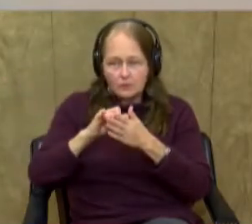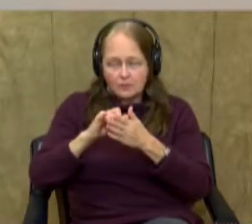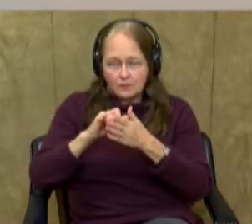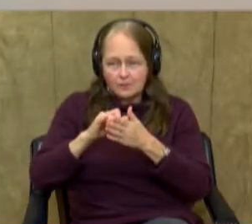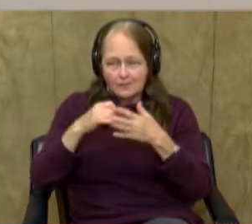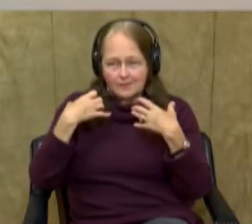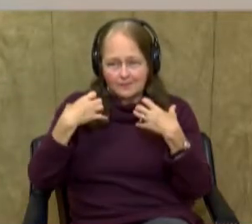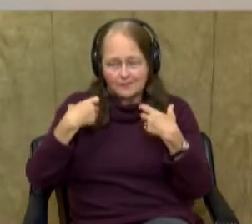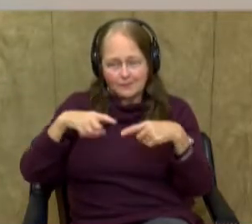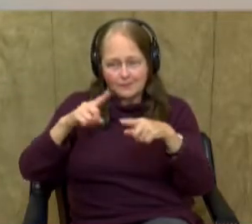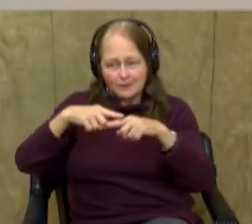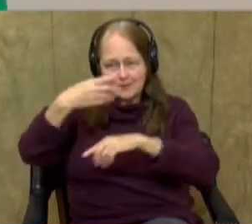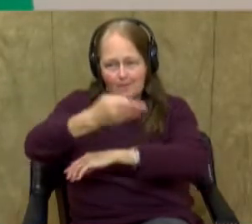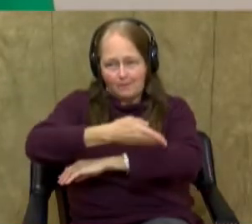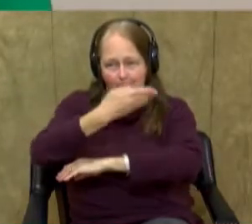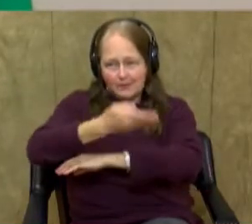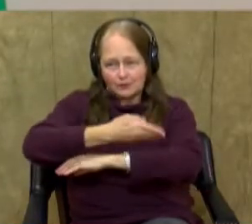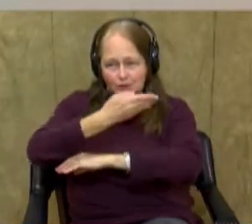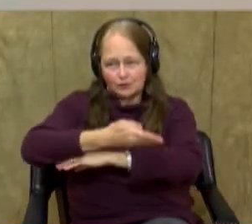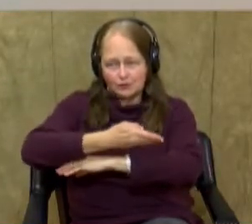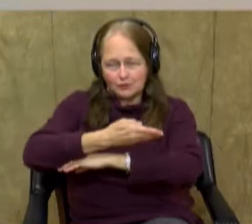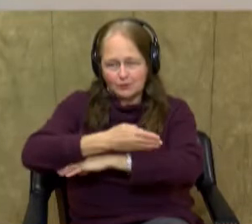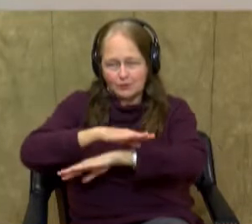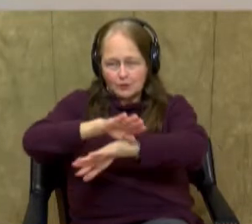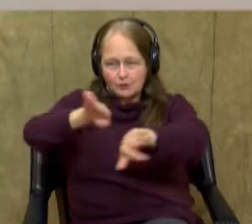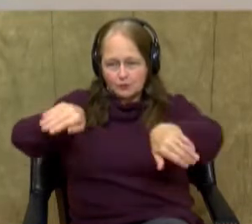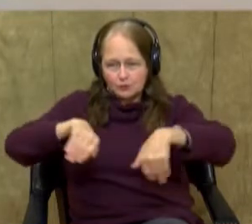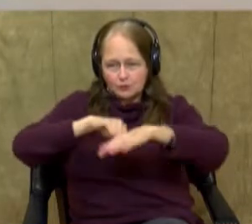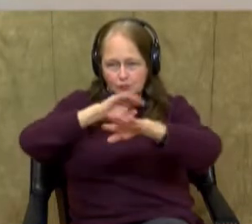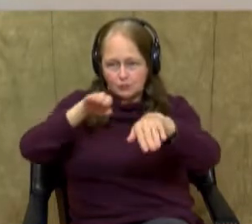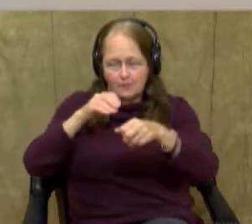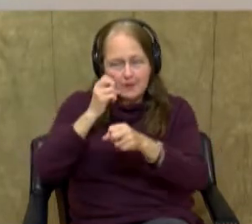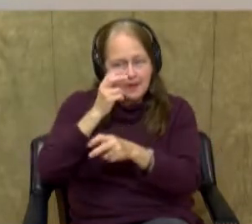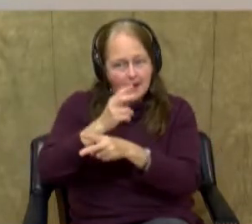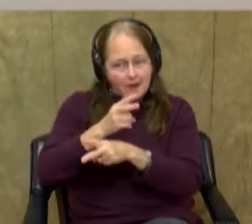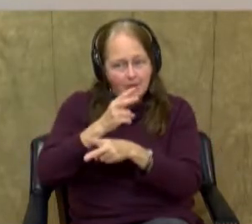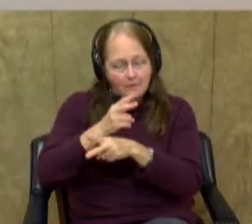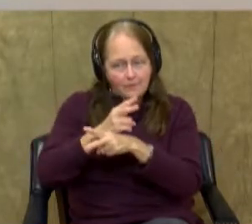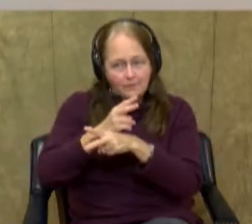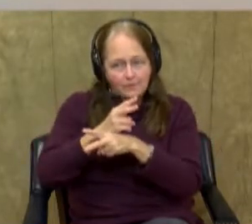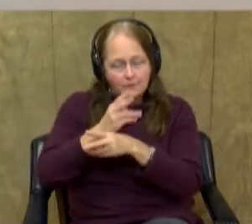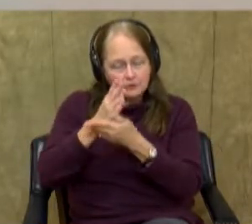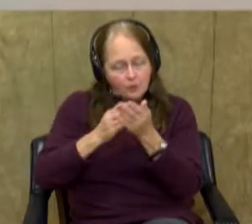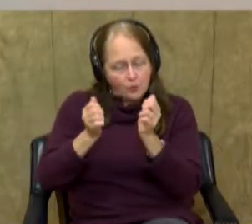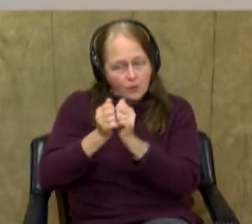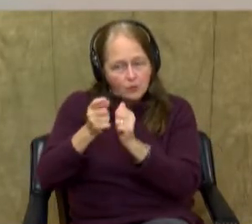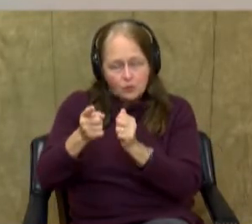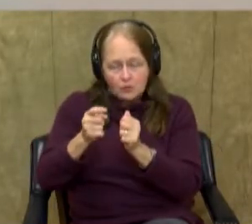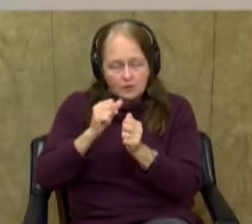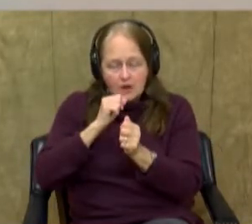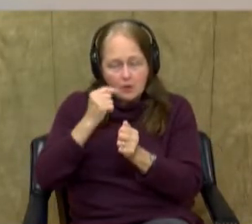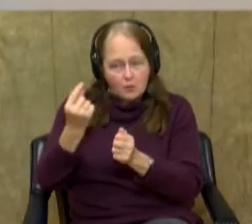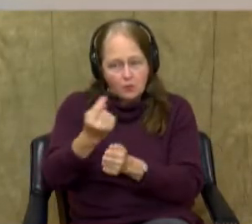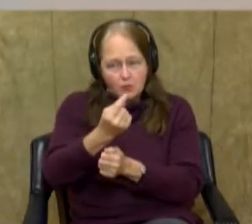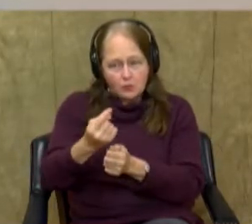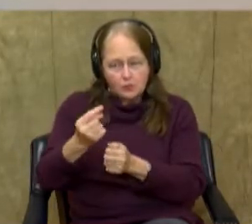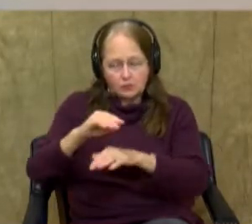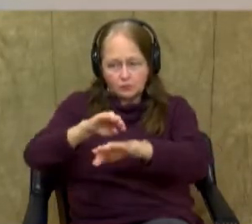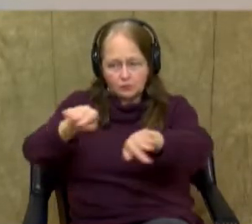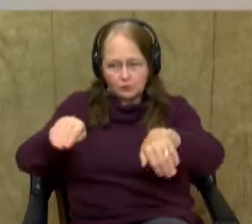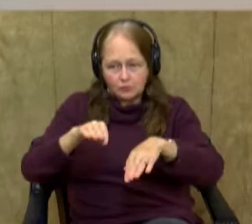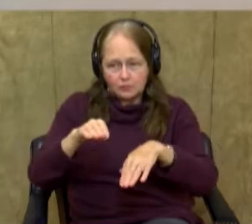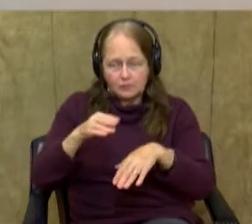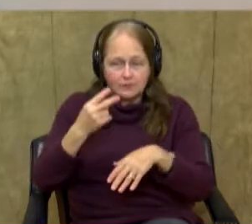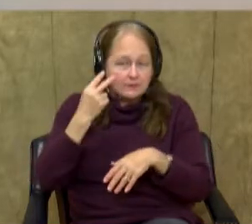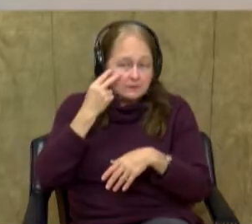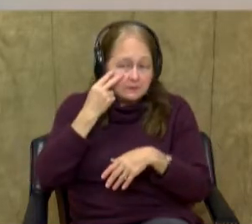like to go to the beach. We like to go swimming. Be careful. Make sure someone's with you. We also like to find some sea